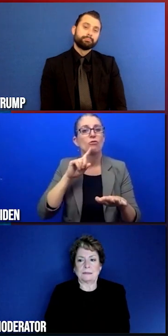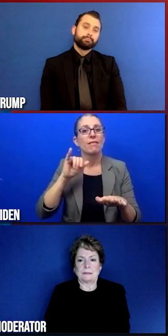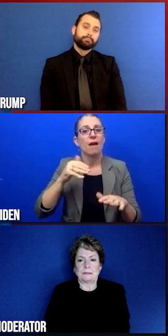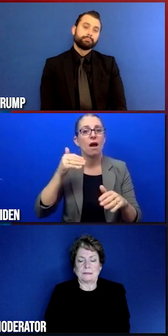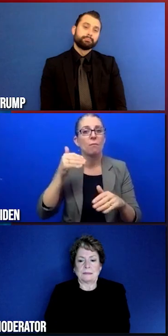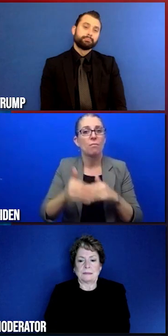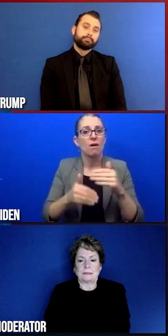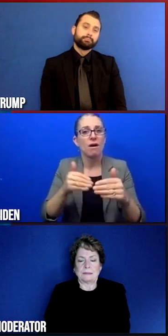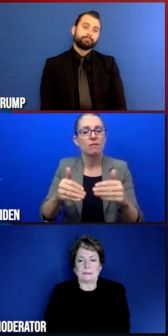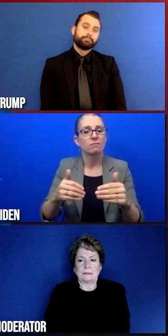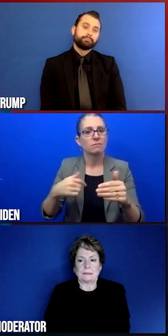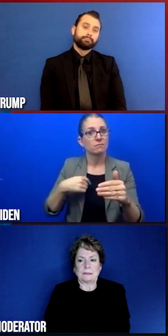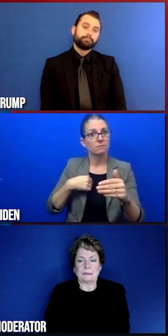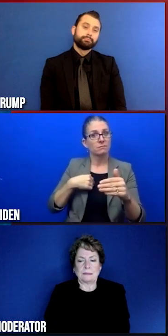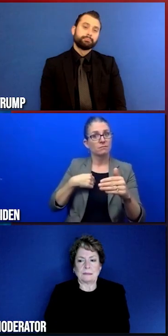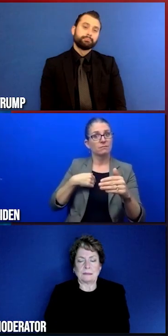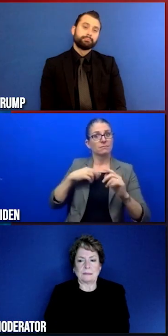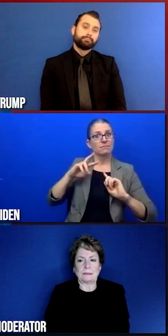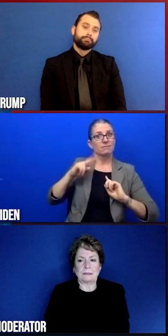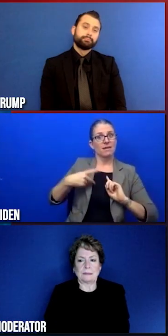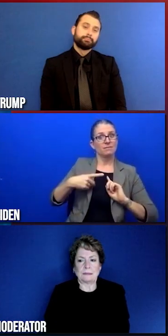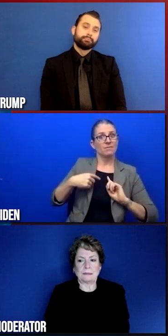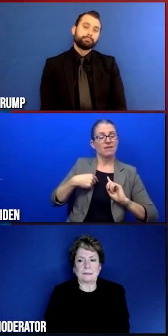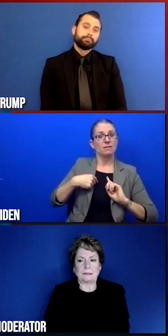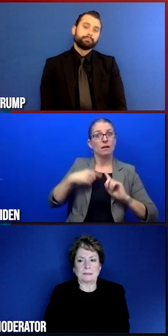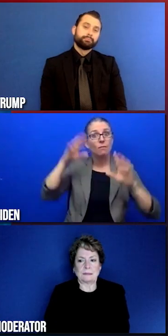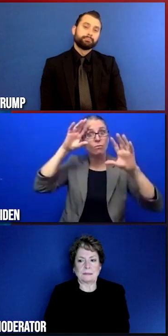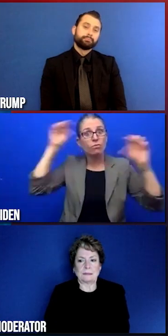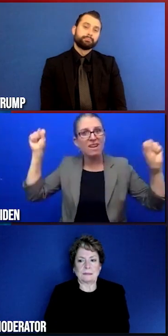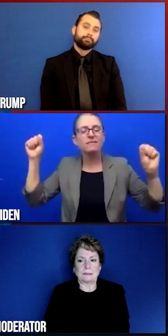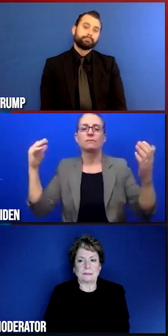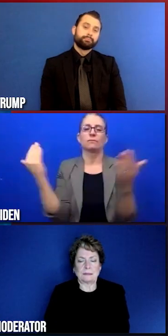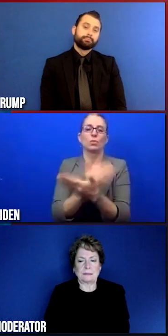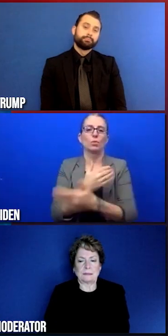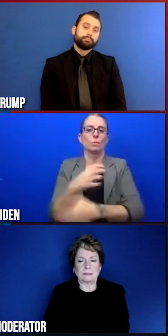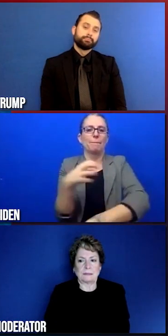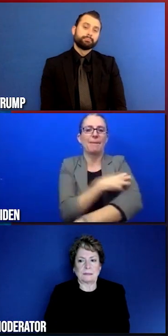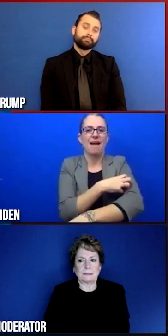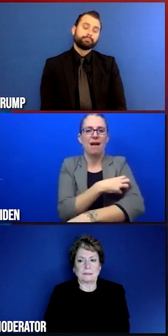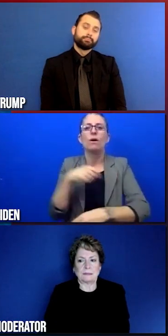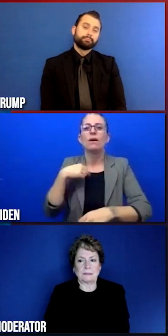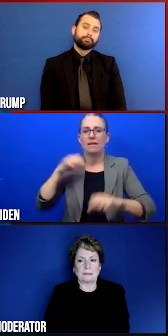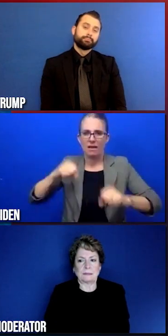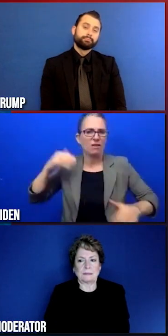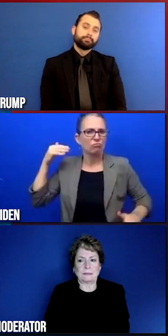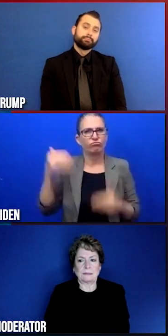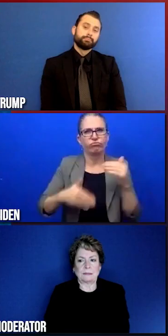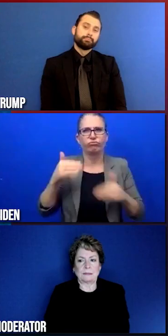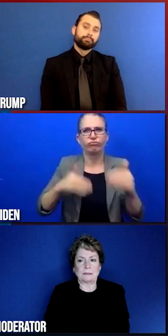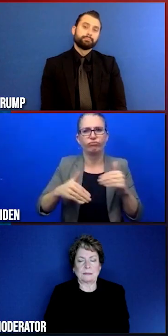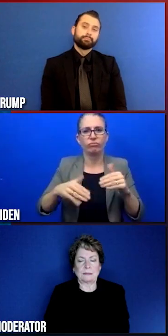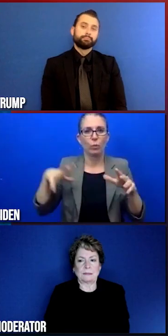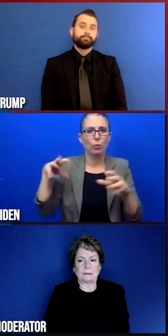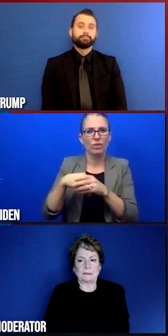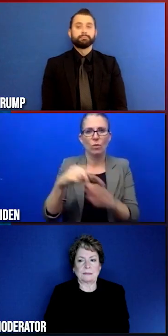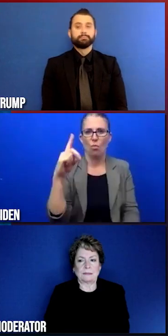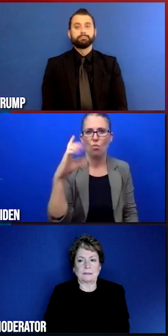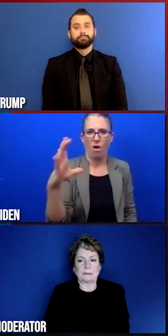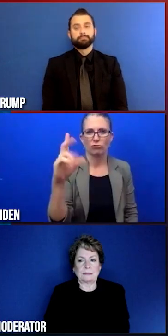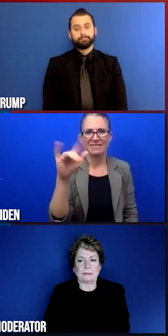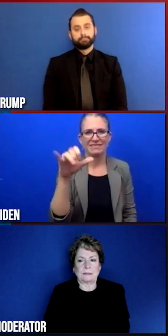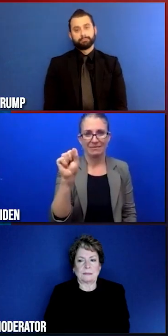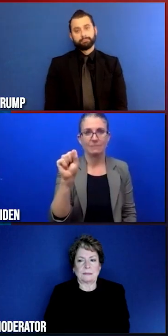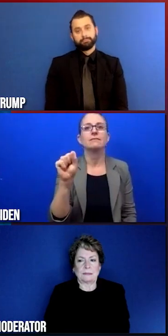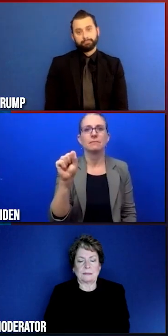very clear. Within 100 days, I'm going to send to the United States Congress a pathway to citizenship for over 11